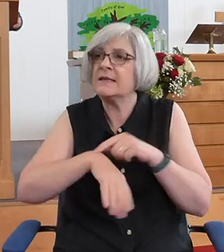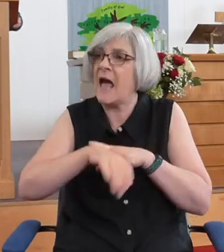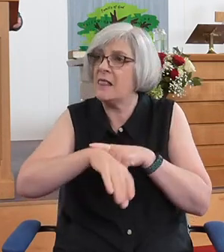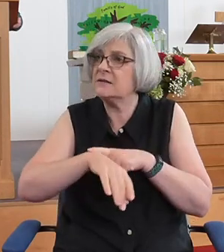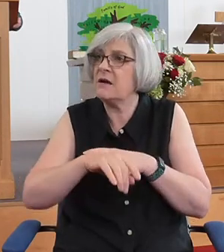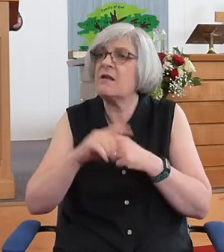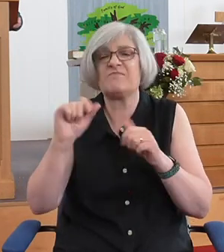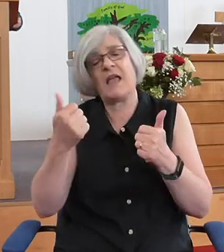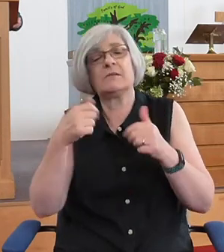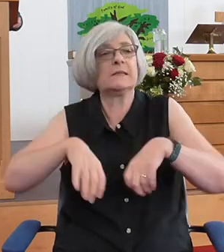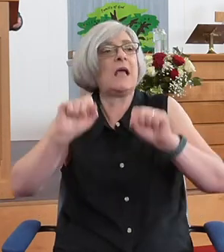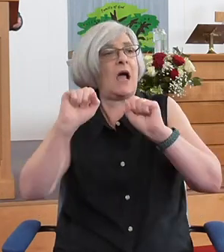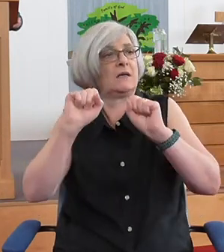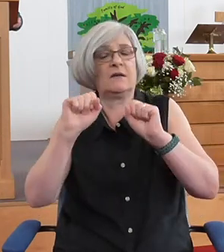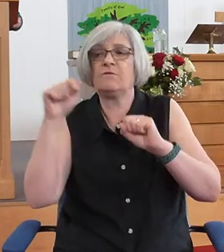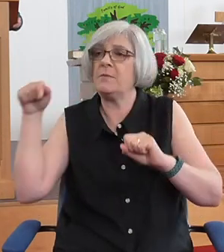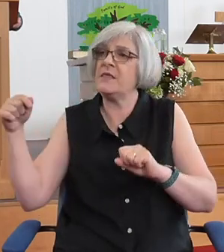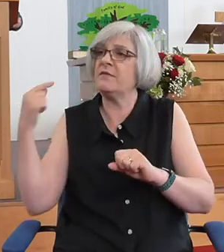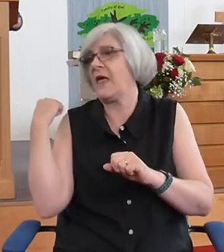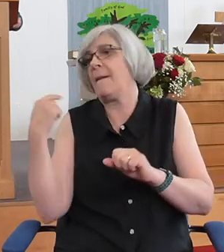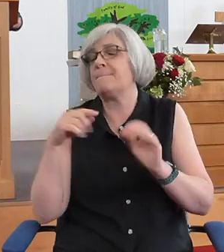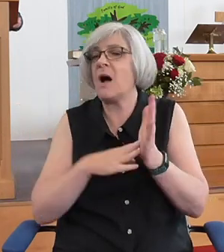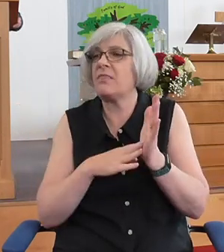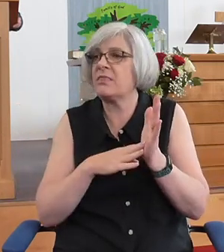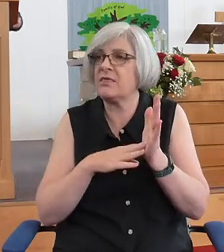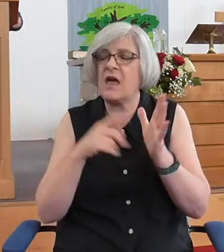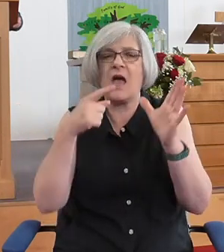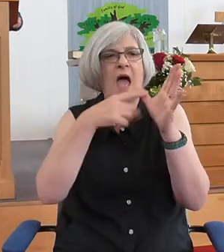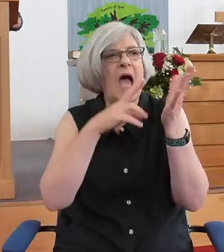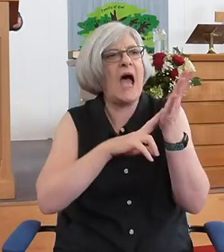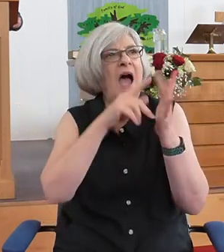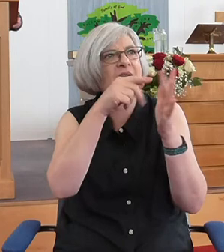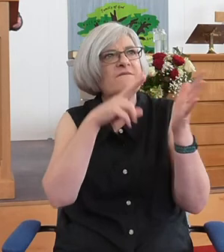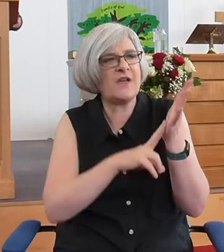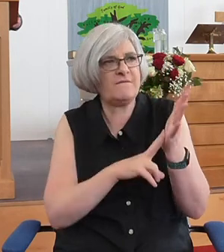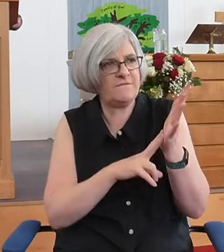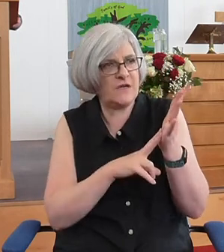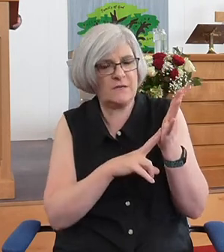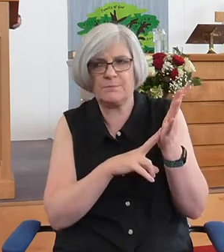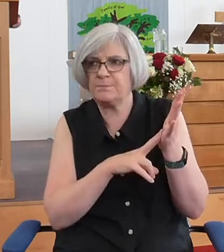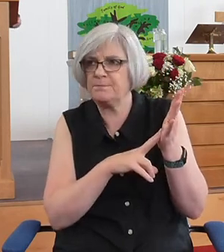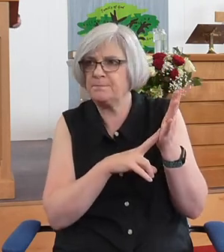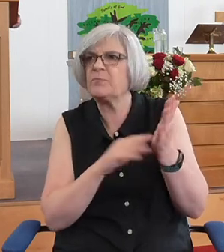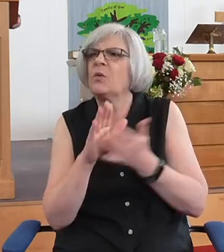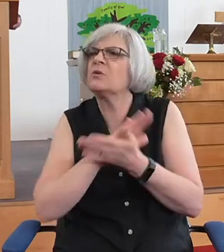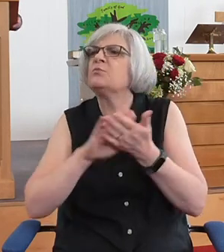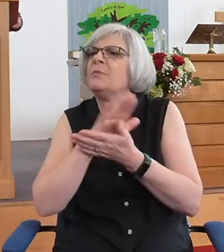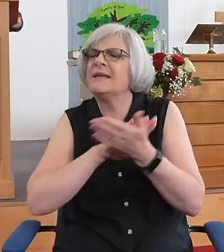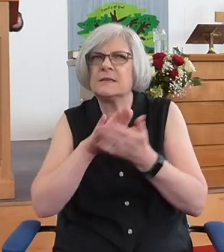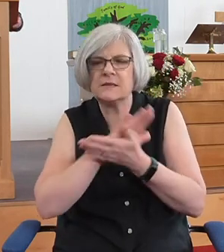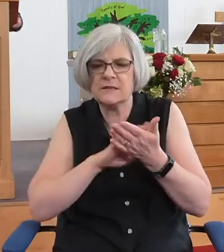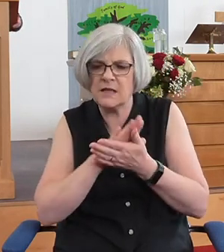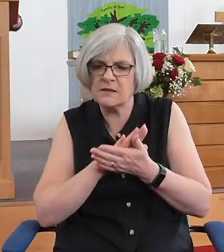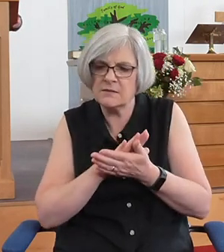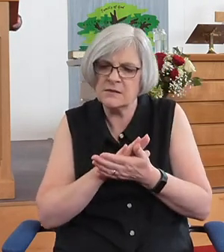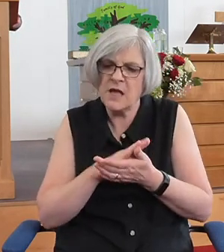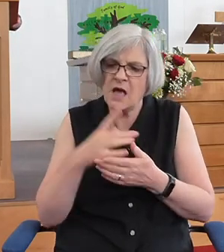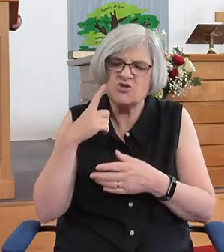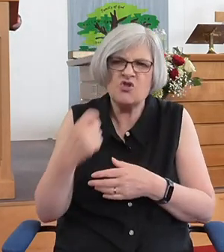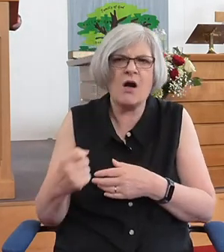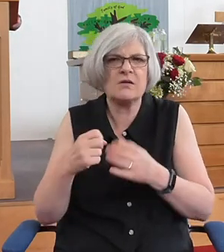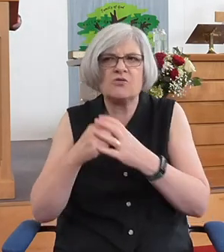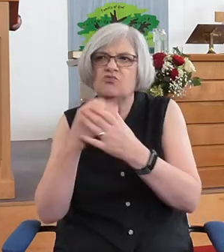from this month, the month of Aviv, or Abib, which means young head of